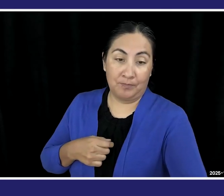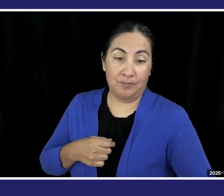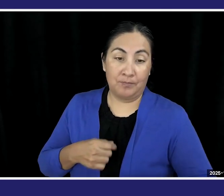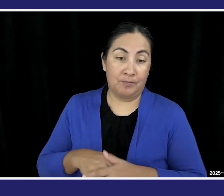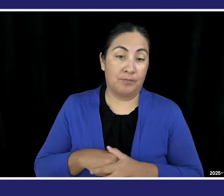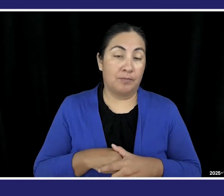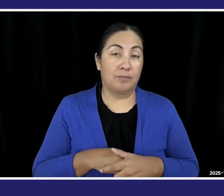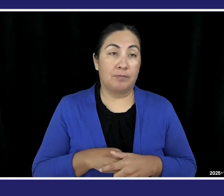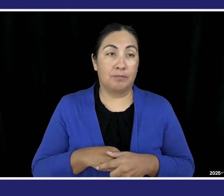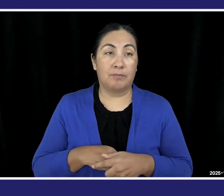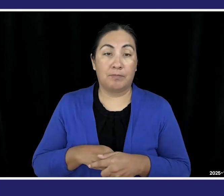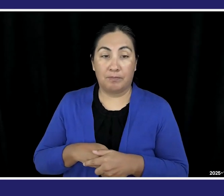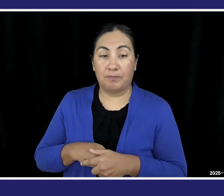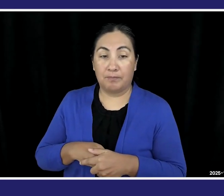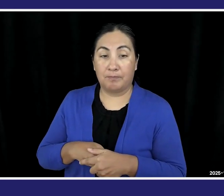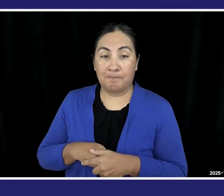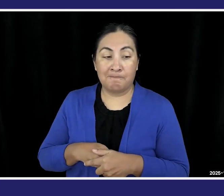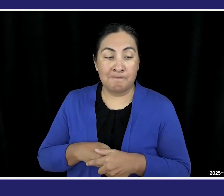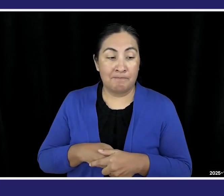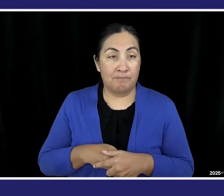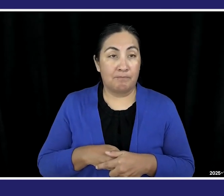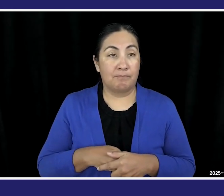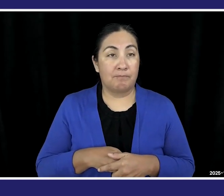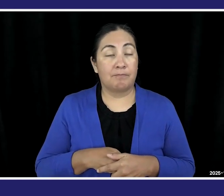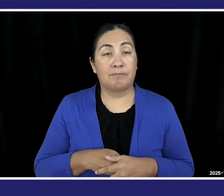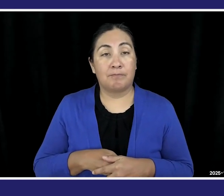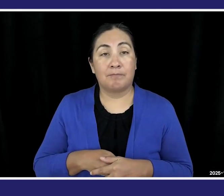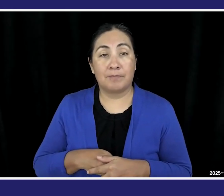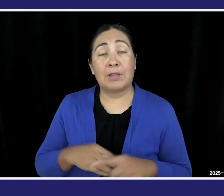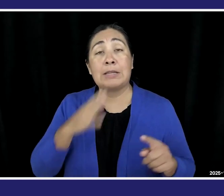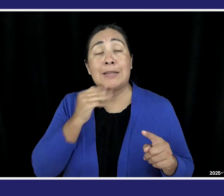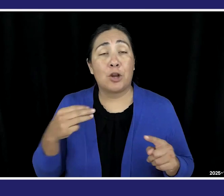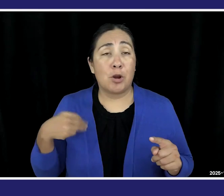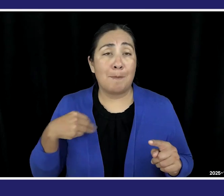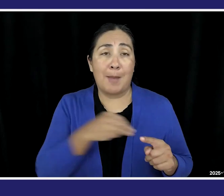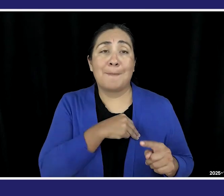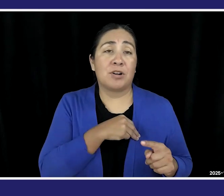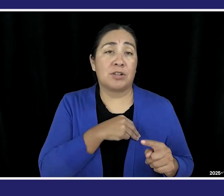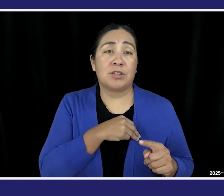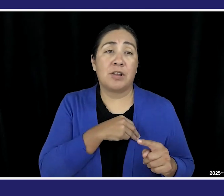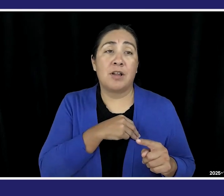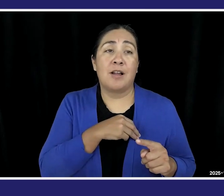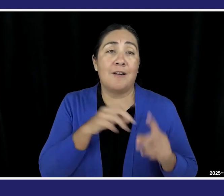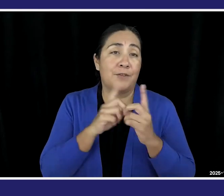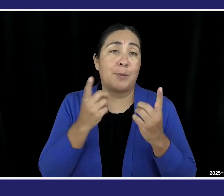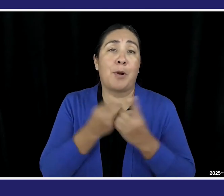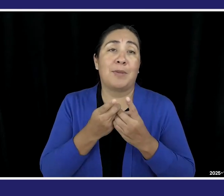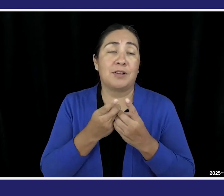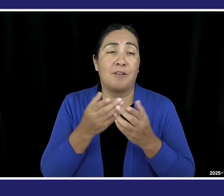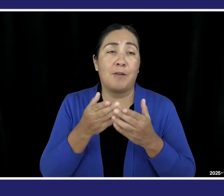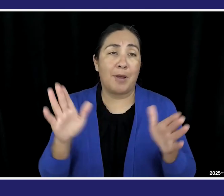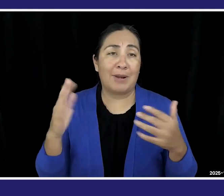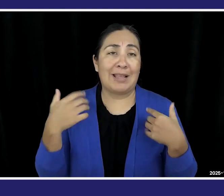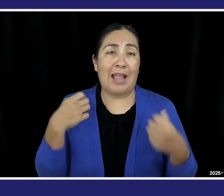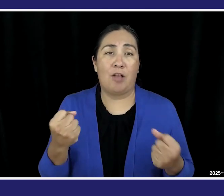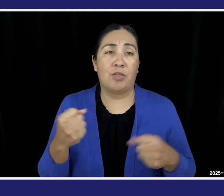Gonzalez, and I live in Buenaventura, and I've worked in the public organization, and she's speaking fast. Okay, so